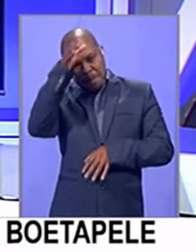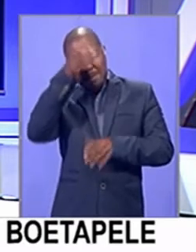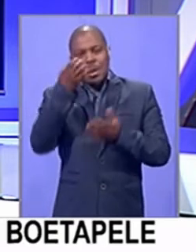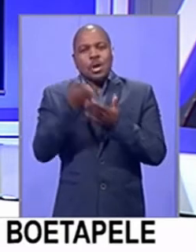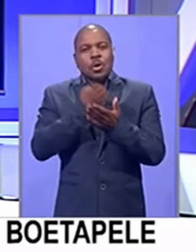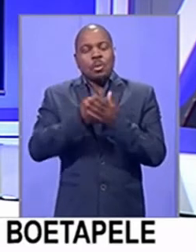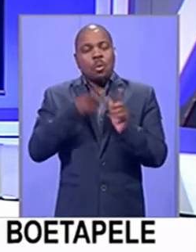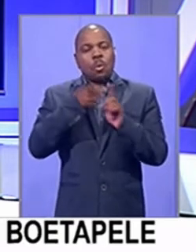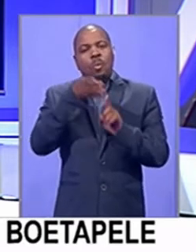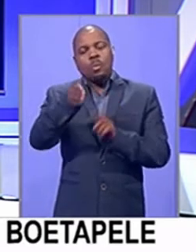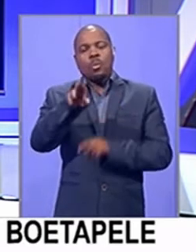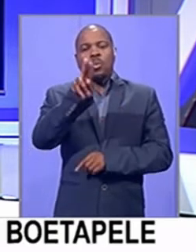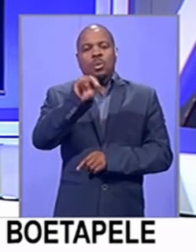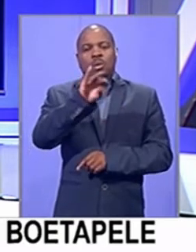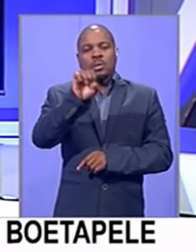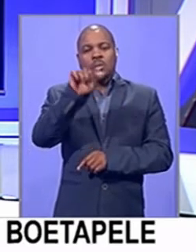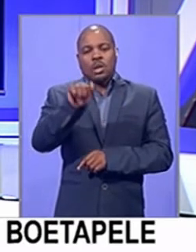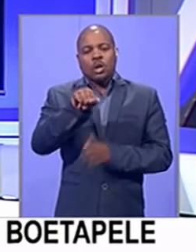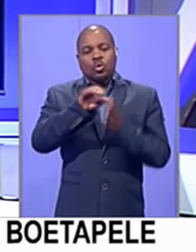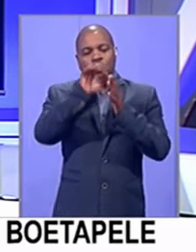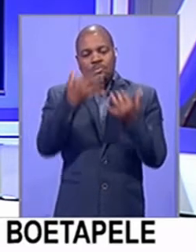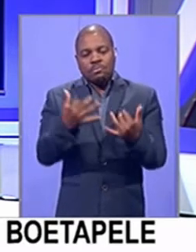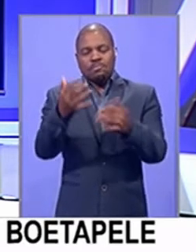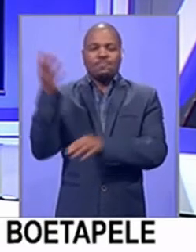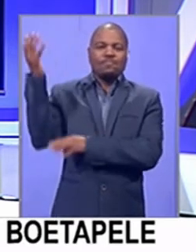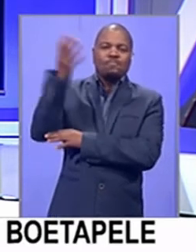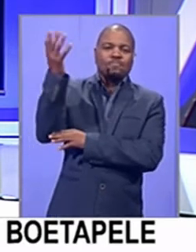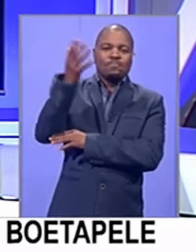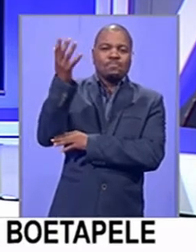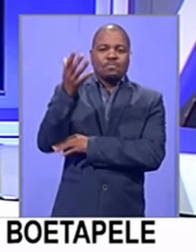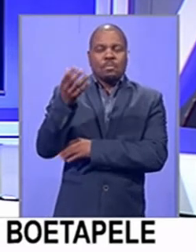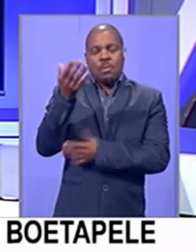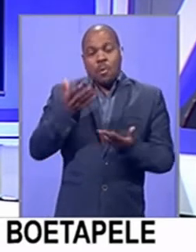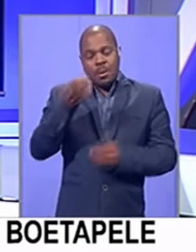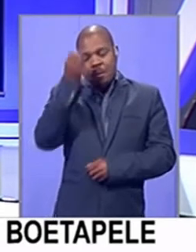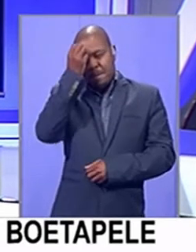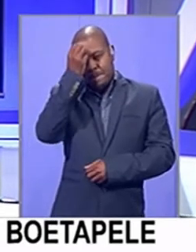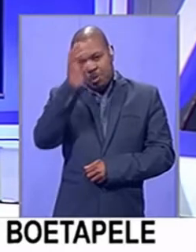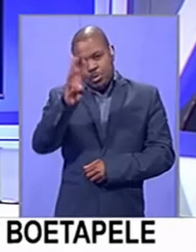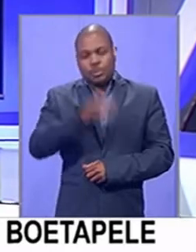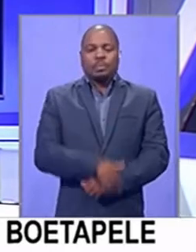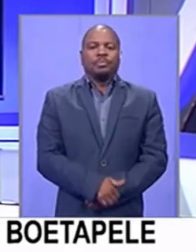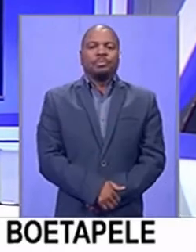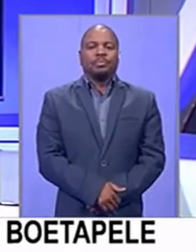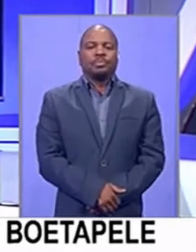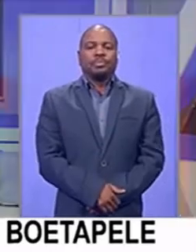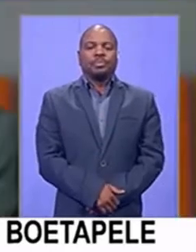O boletse se nakong ya ga kopane le baithuti le batseta Unisa ka Pretoria.